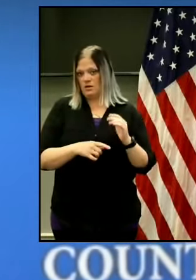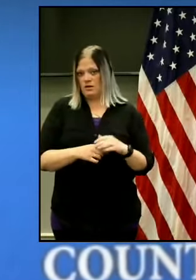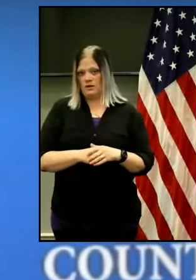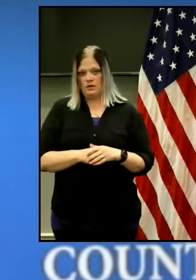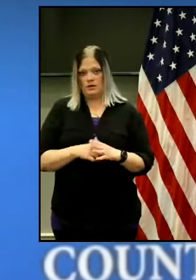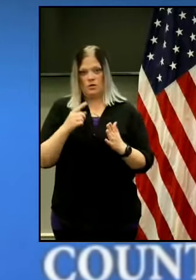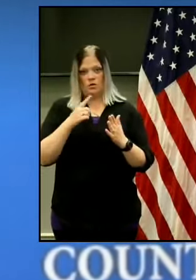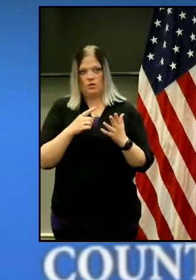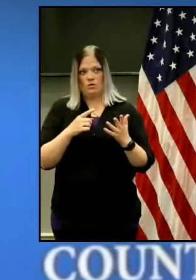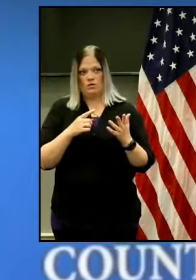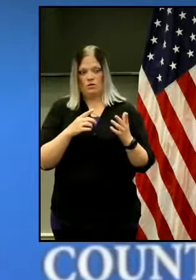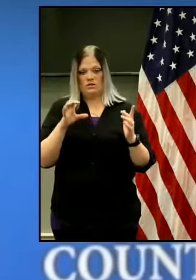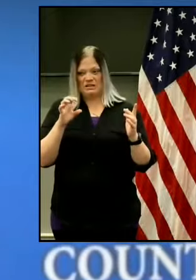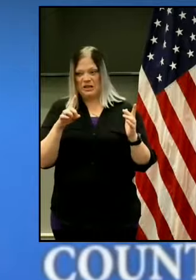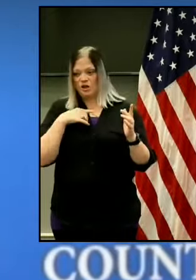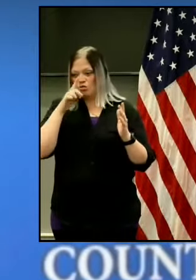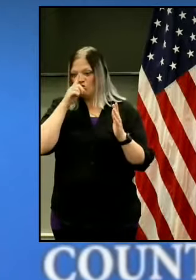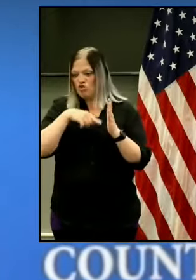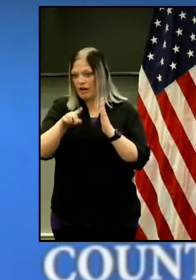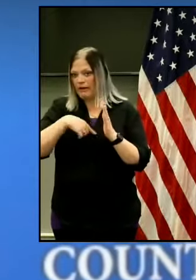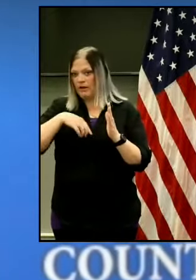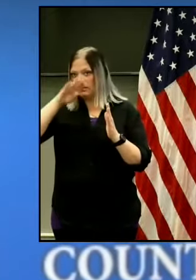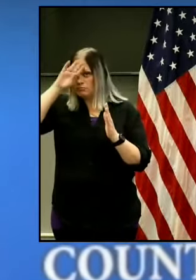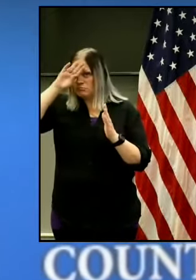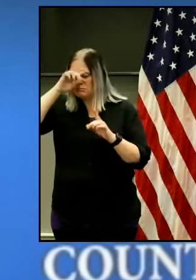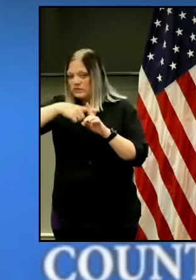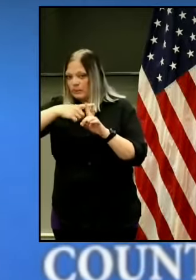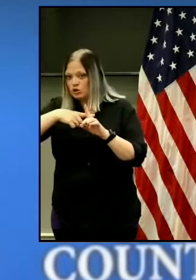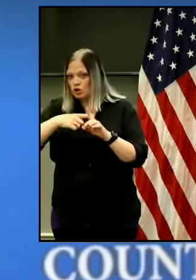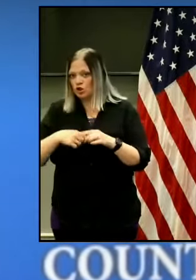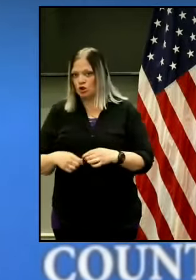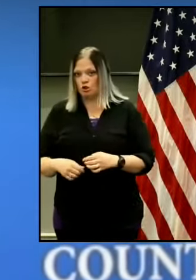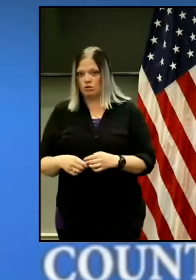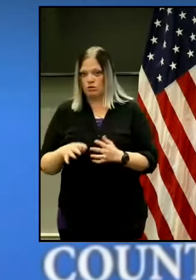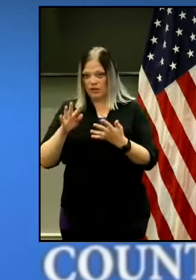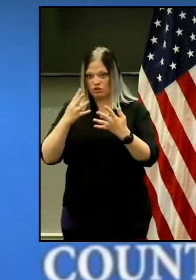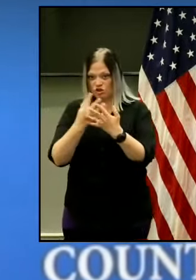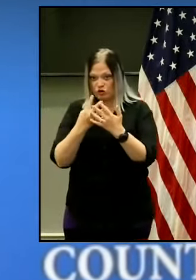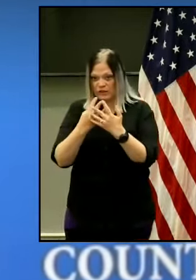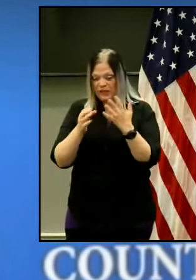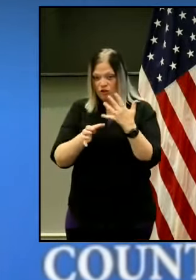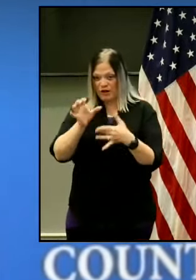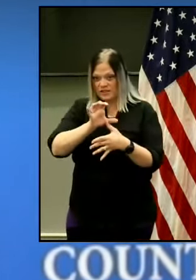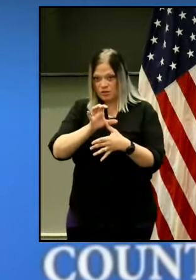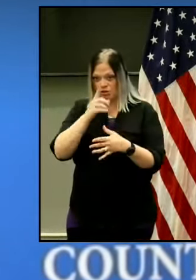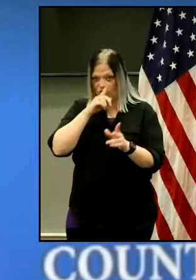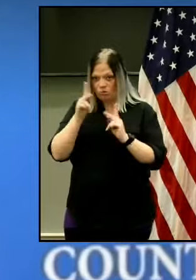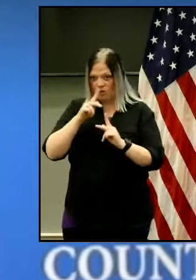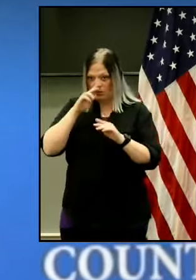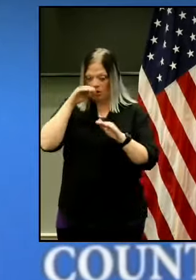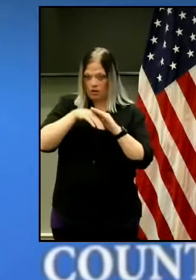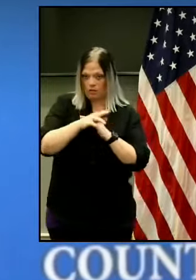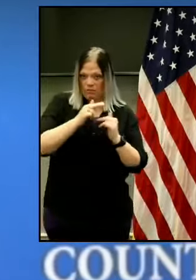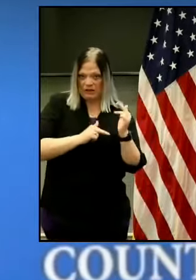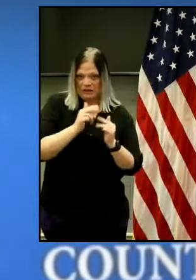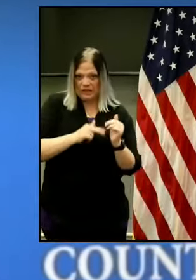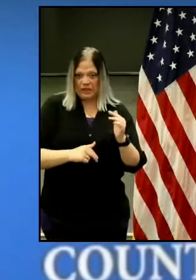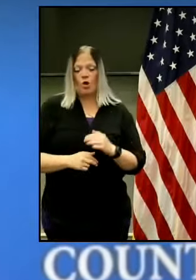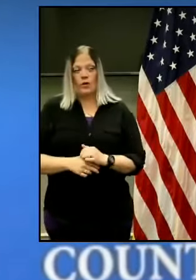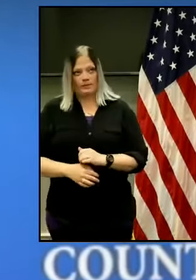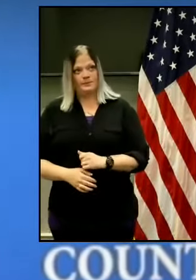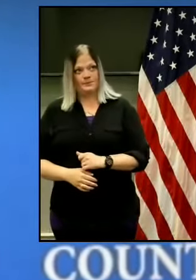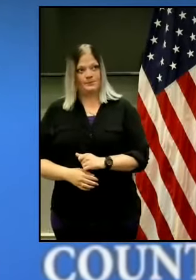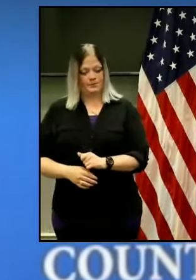what's the CDC? I mean, you're checking their temperature, or what are you doing? So what is our screening criteria for people entering the building?